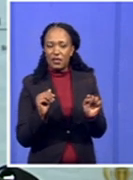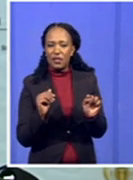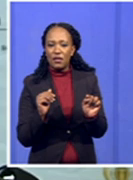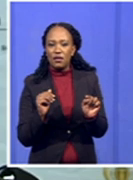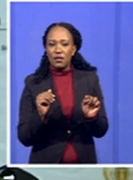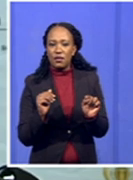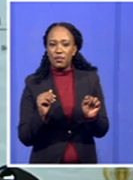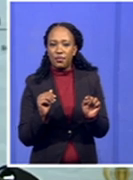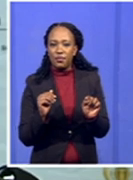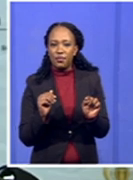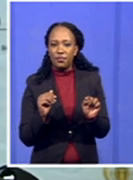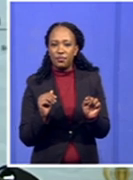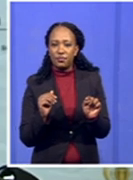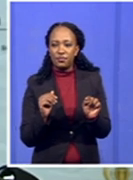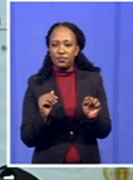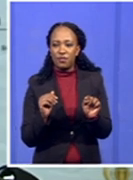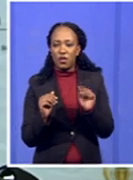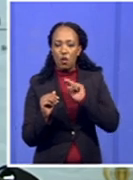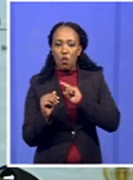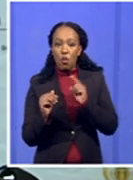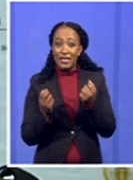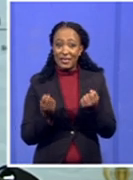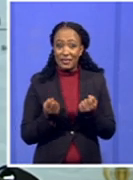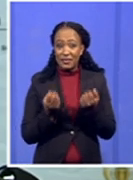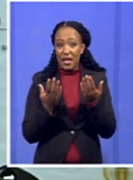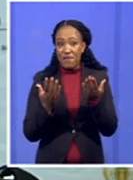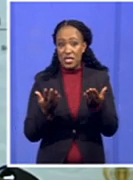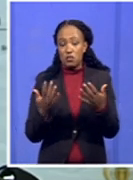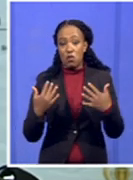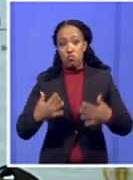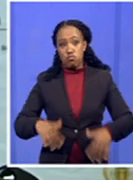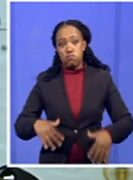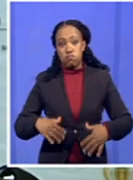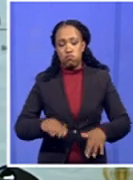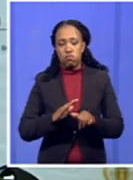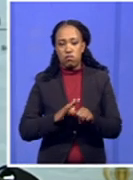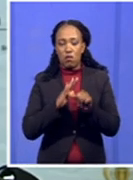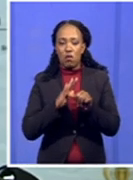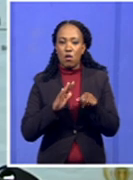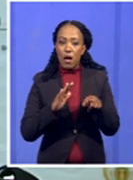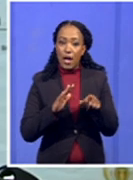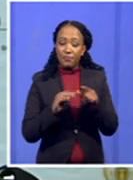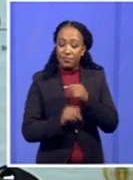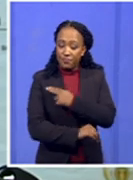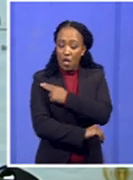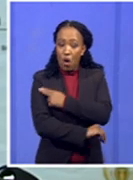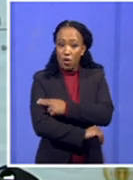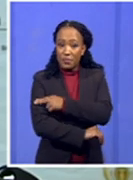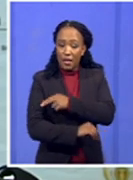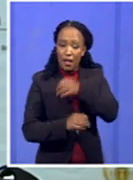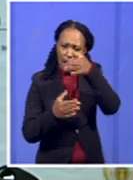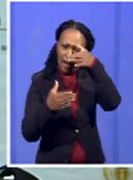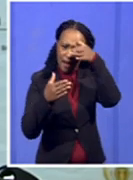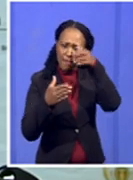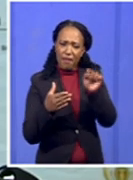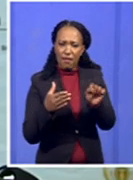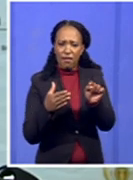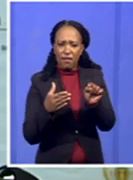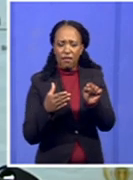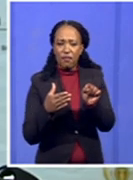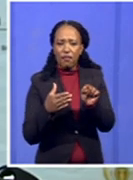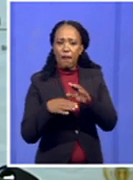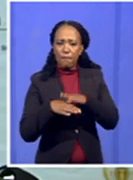quaternary level of service, and also as an academic hospital, its focus is